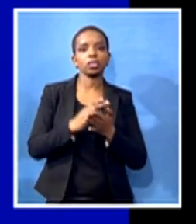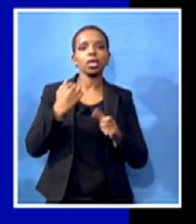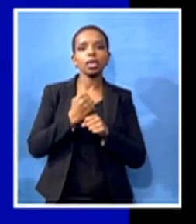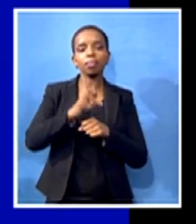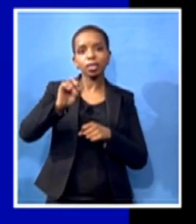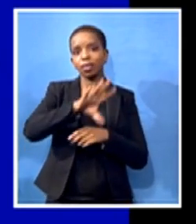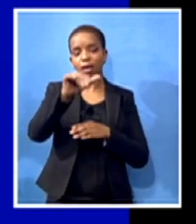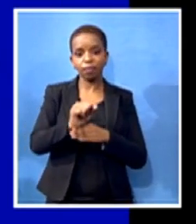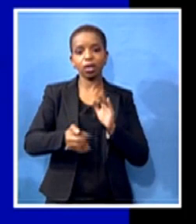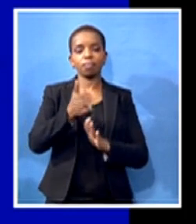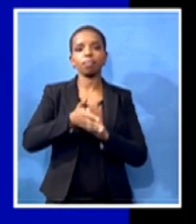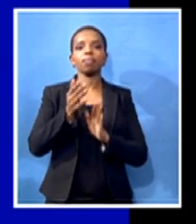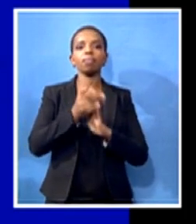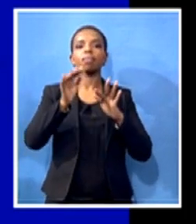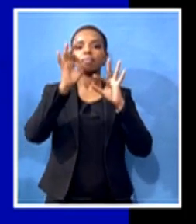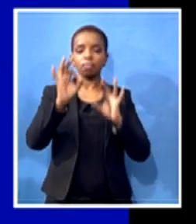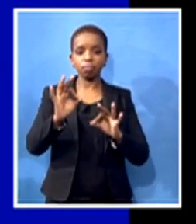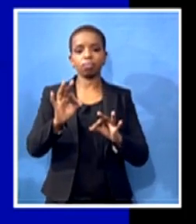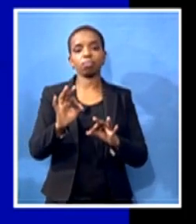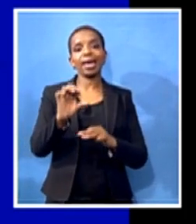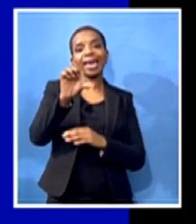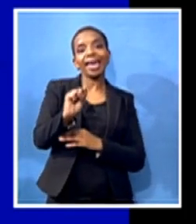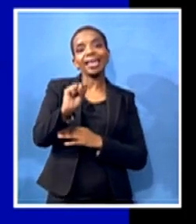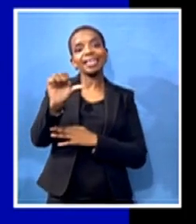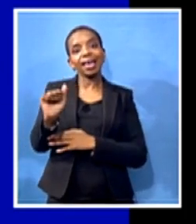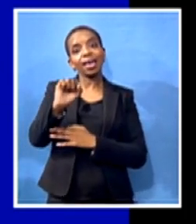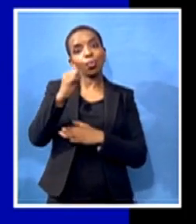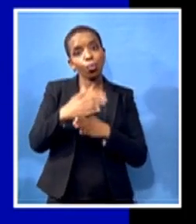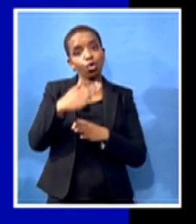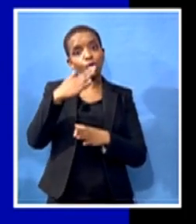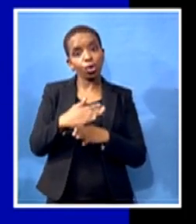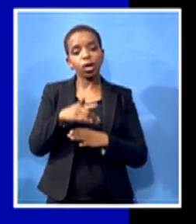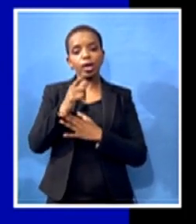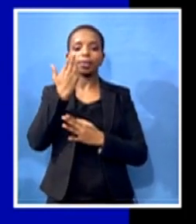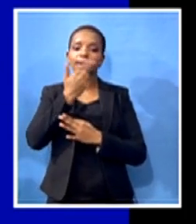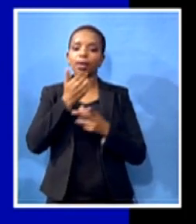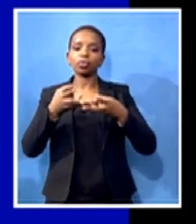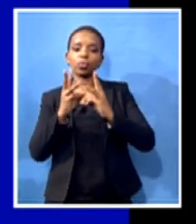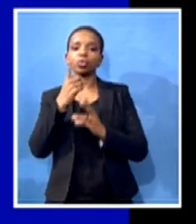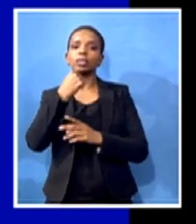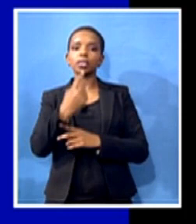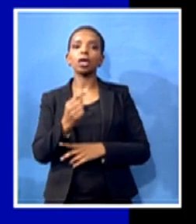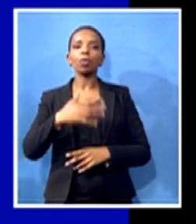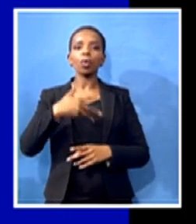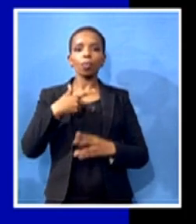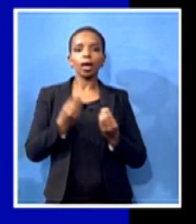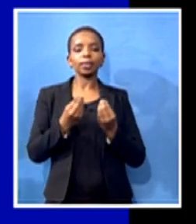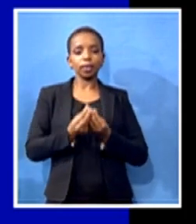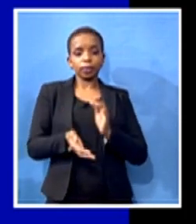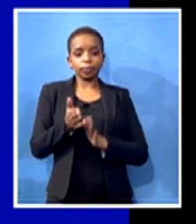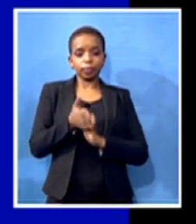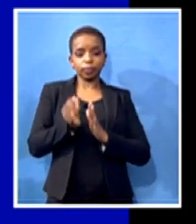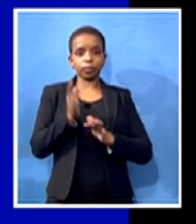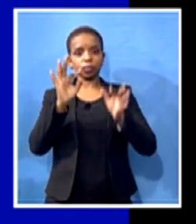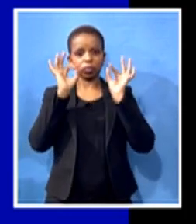a nice way of saying that we want everything to work in terms of the country, but we also want South Africa